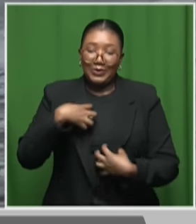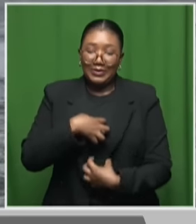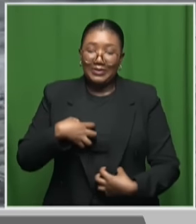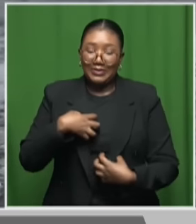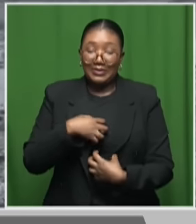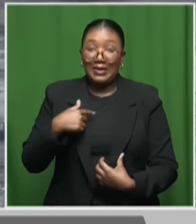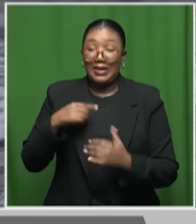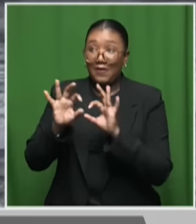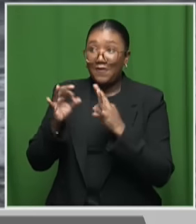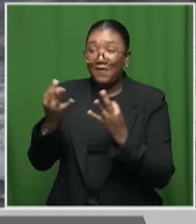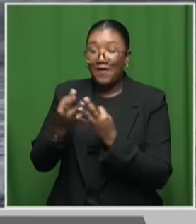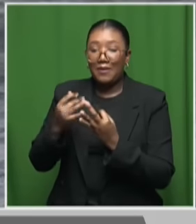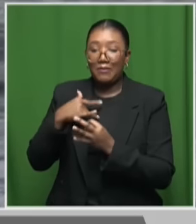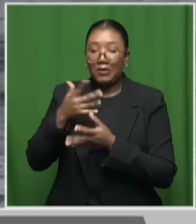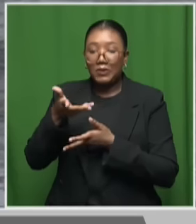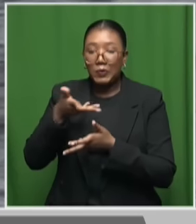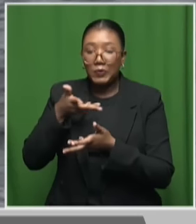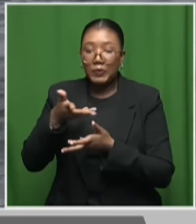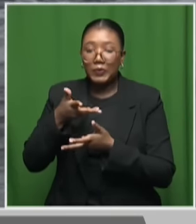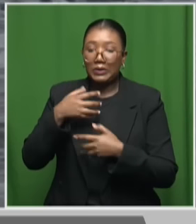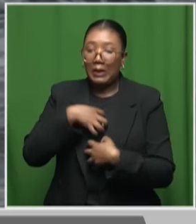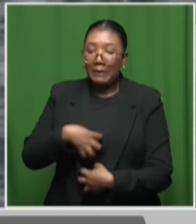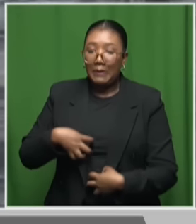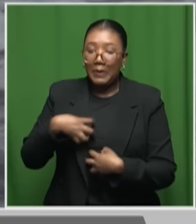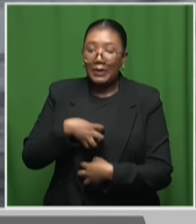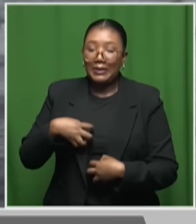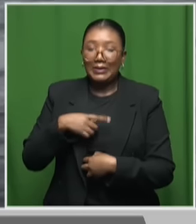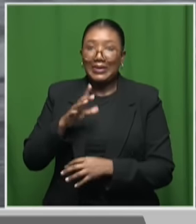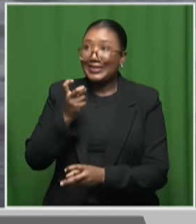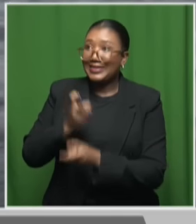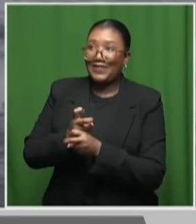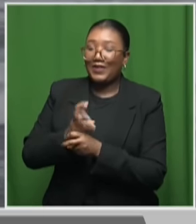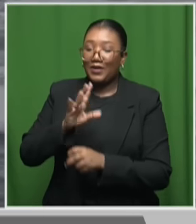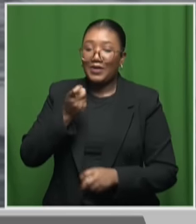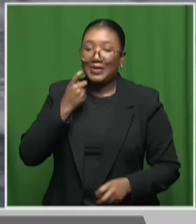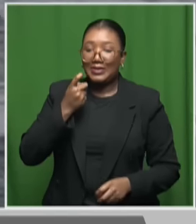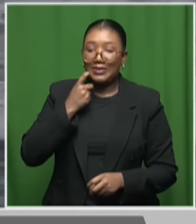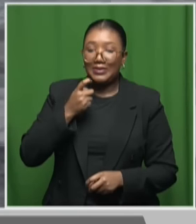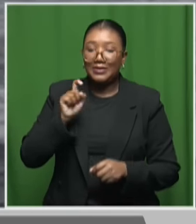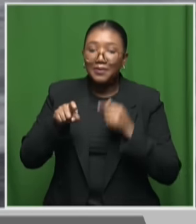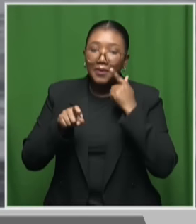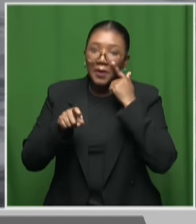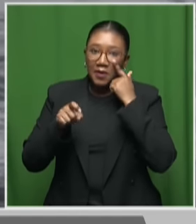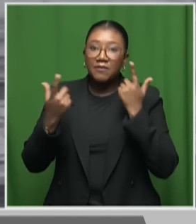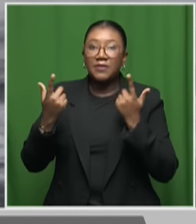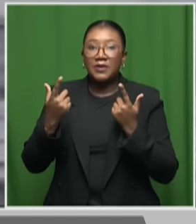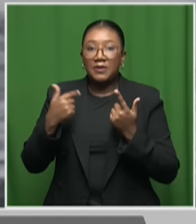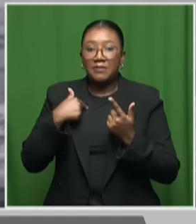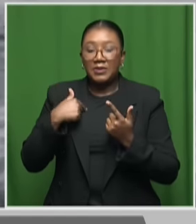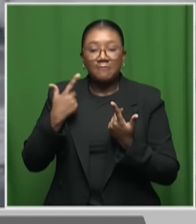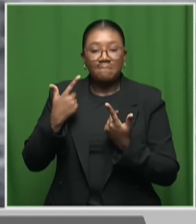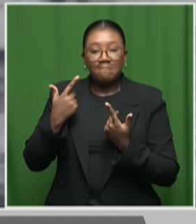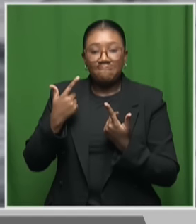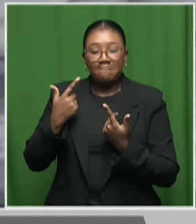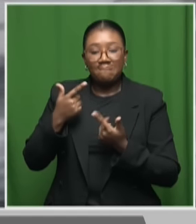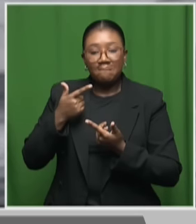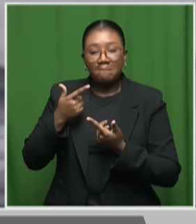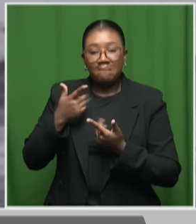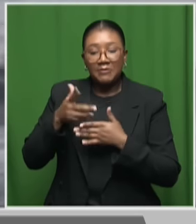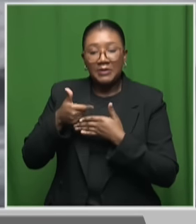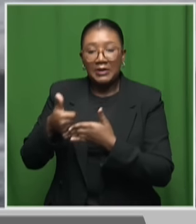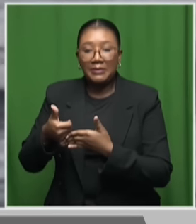the families. I know it is very difficult for rescuers. They often like to separate themselves from the families to